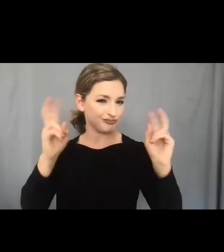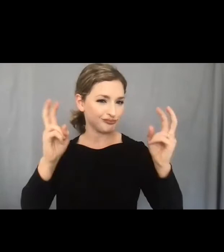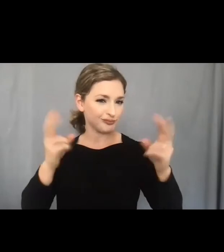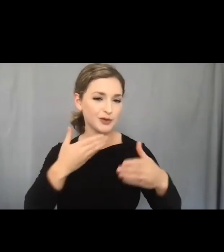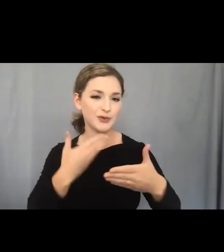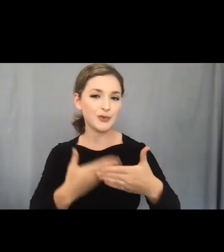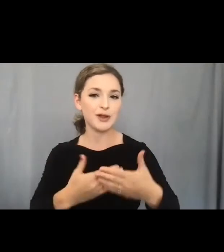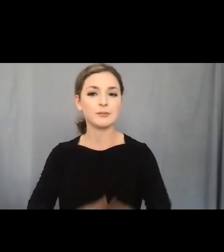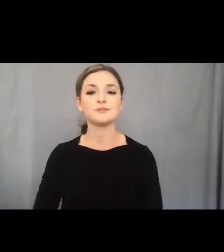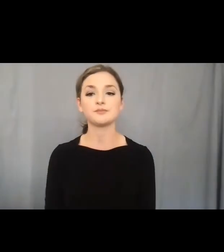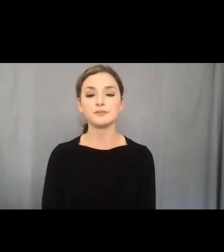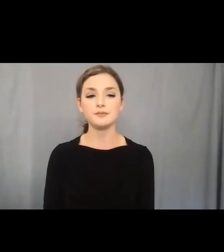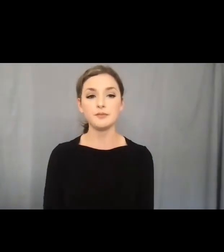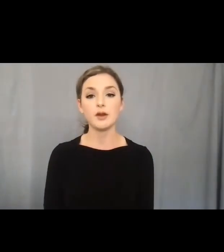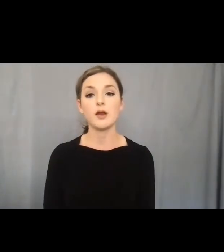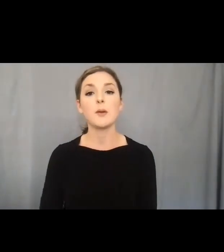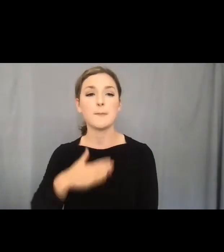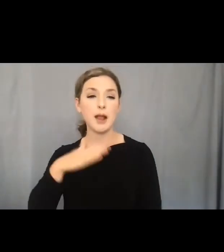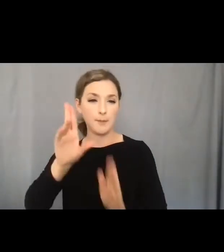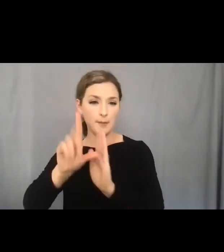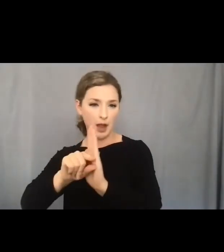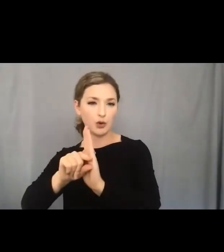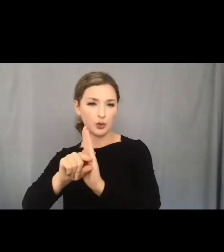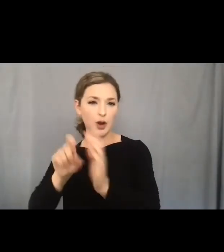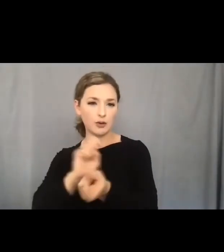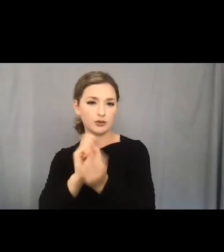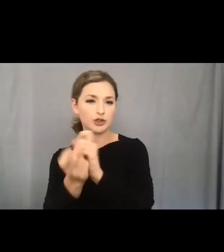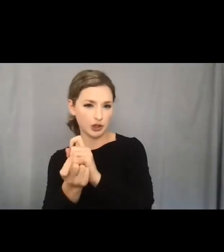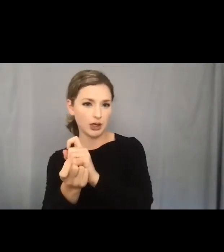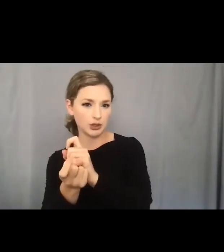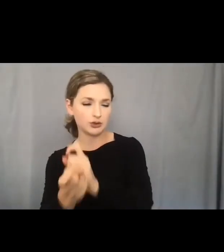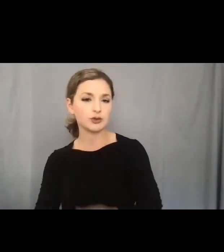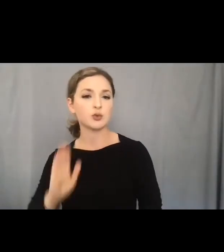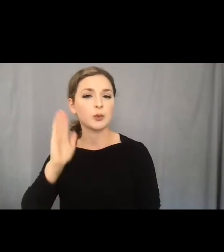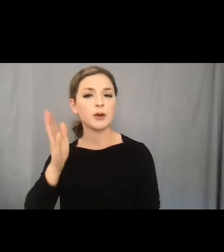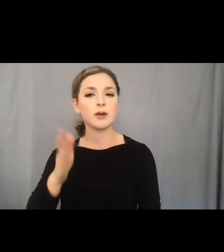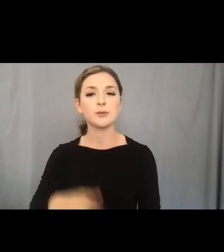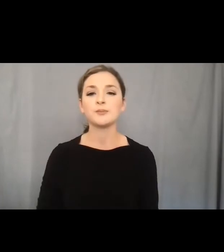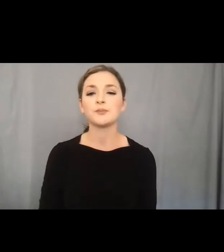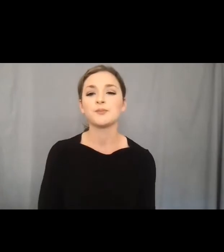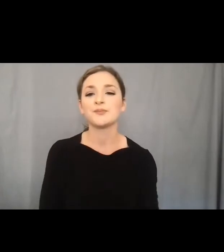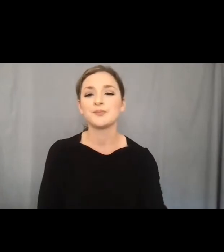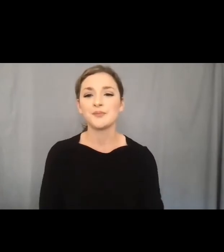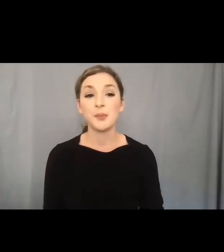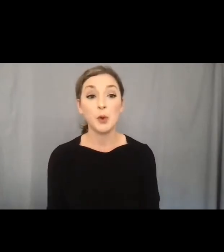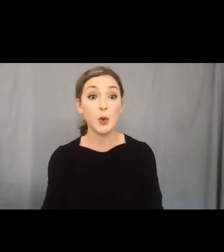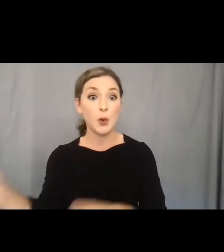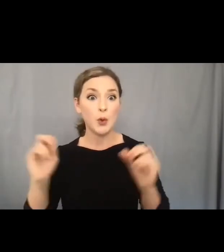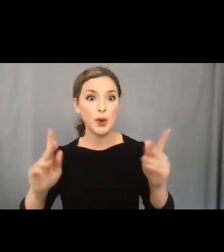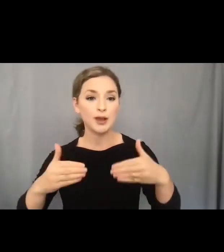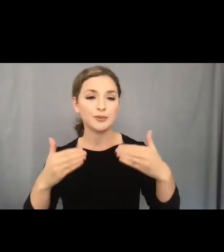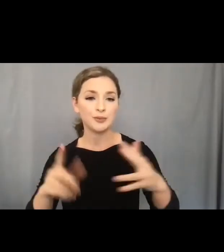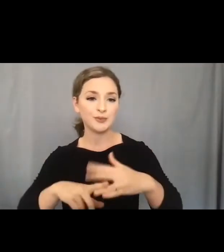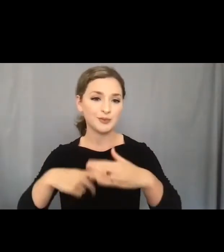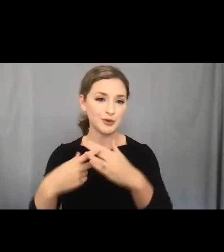weirdness behind our story. And we'll go ahead and get started. So this is called